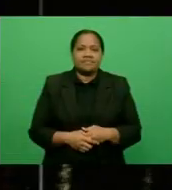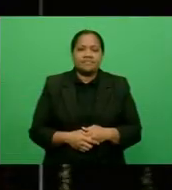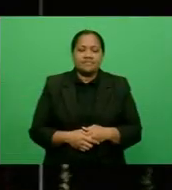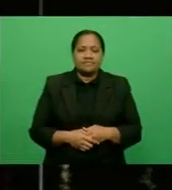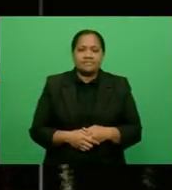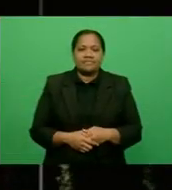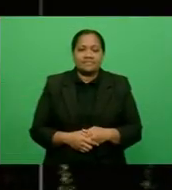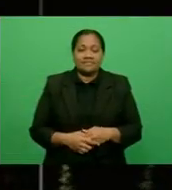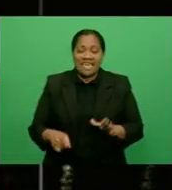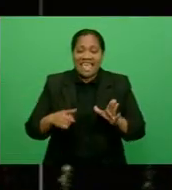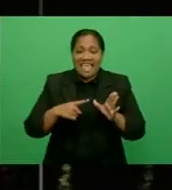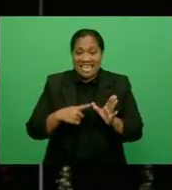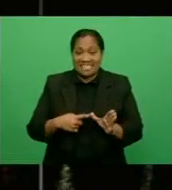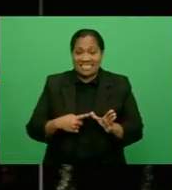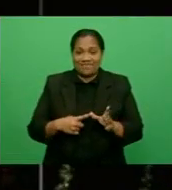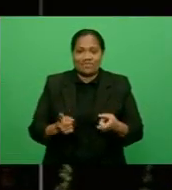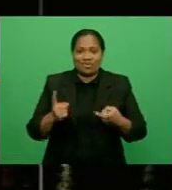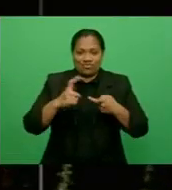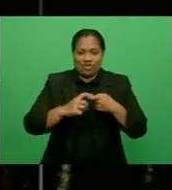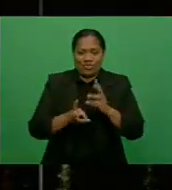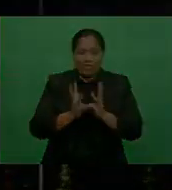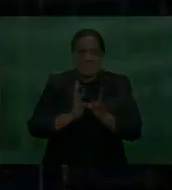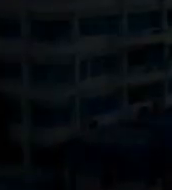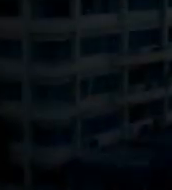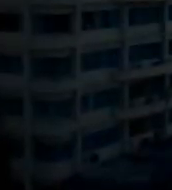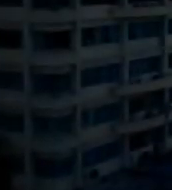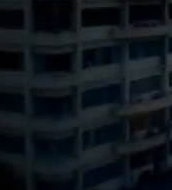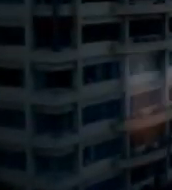And Angie joins us now with the latest in weather.